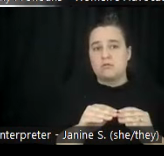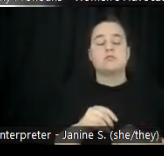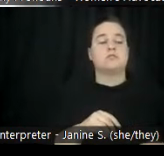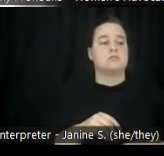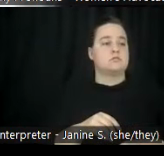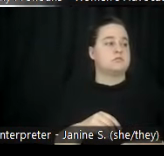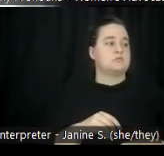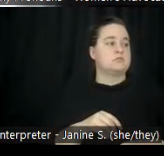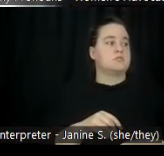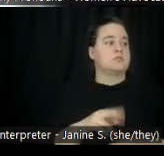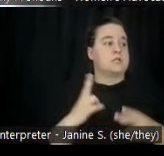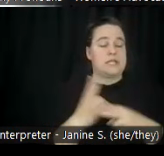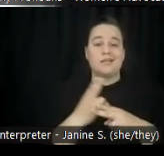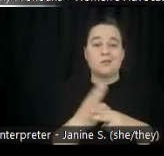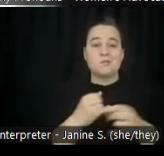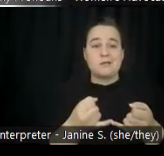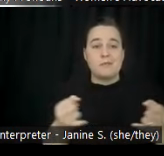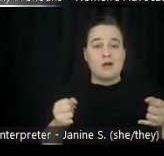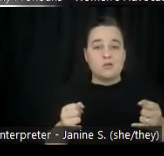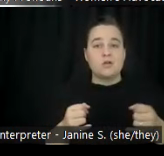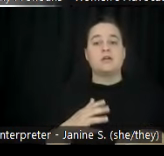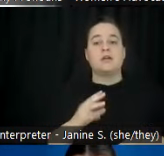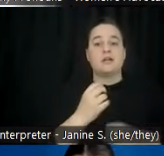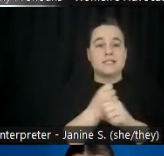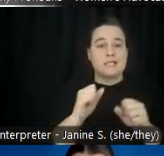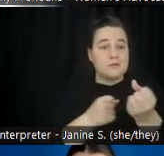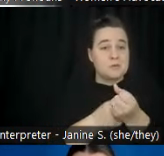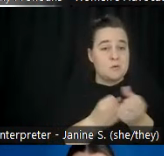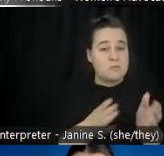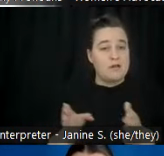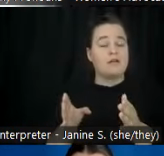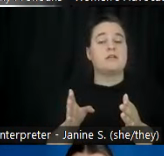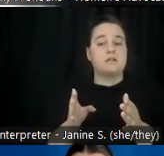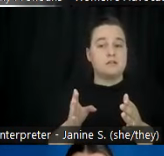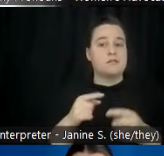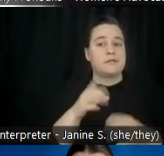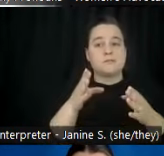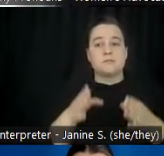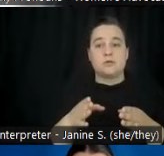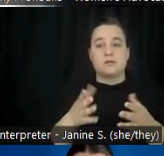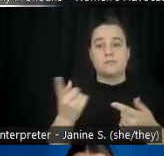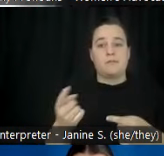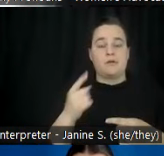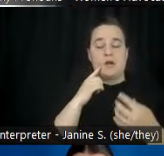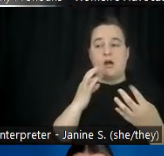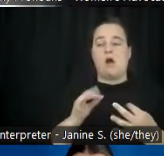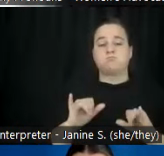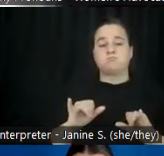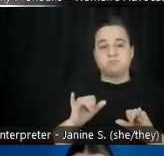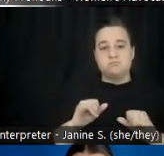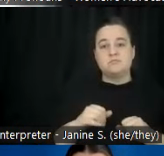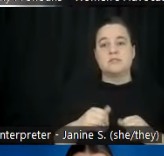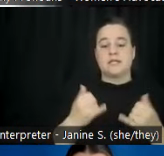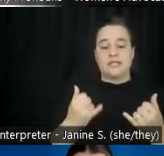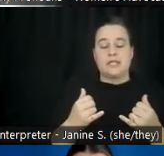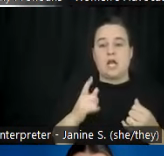of using boundaries and safety and support planning. This person may have come to the conclusion now I can